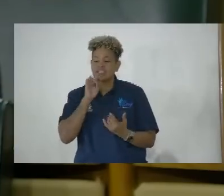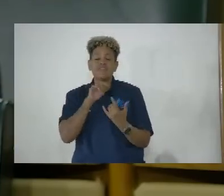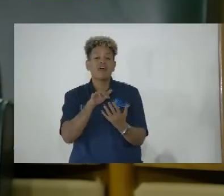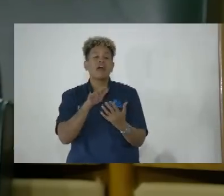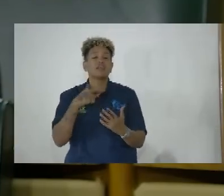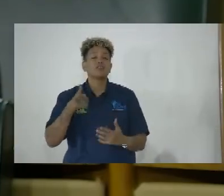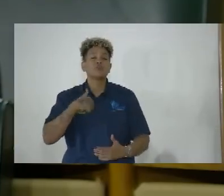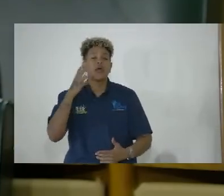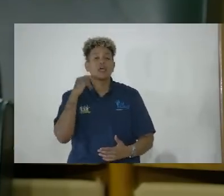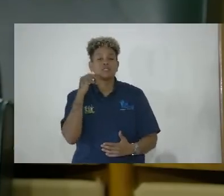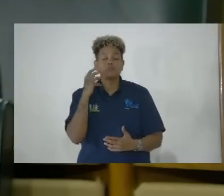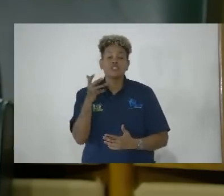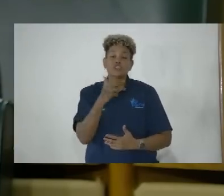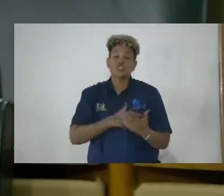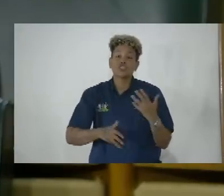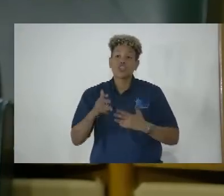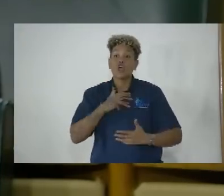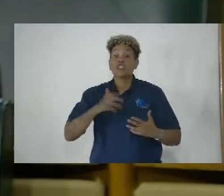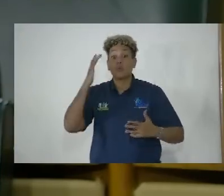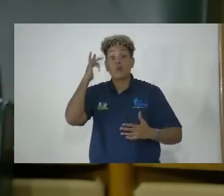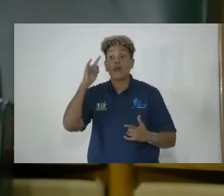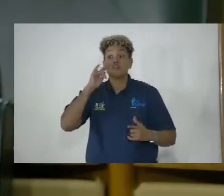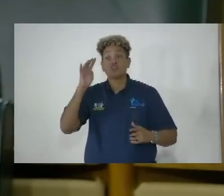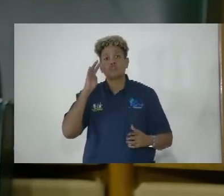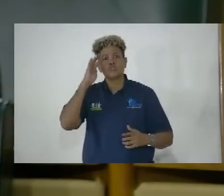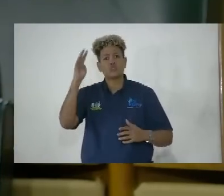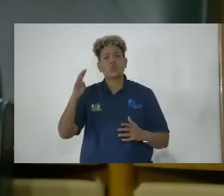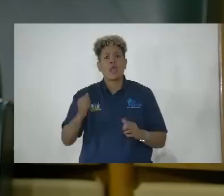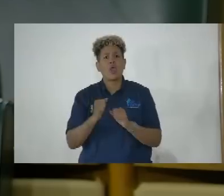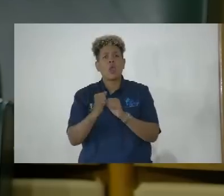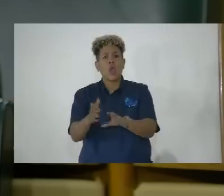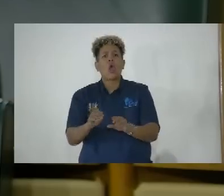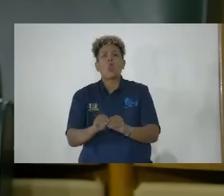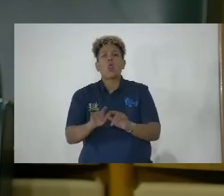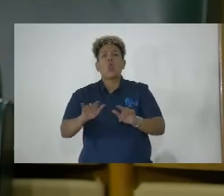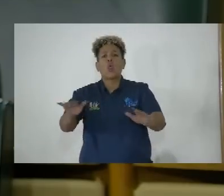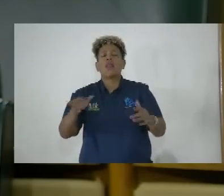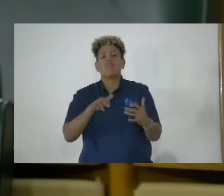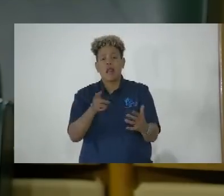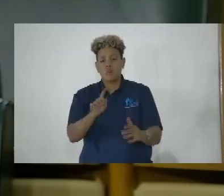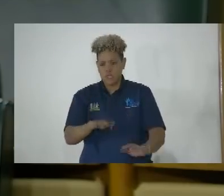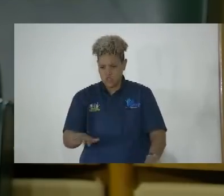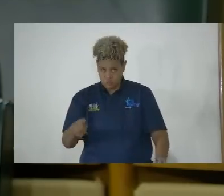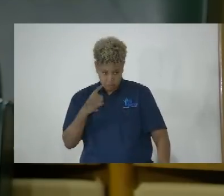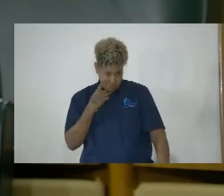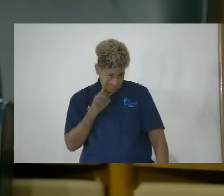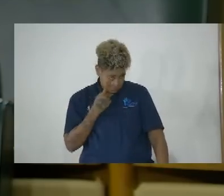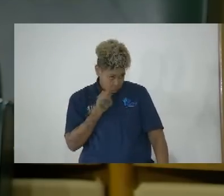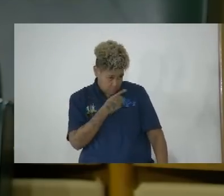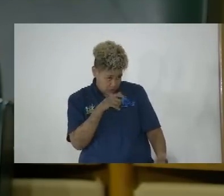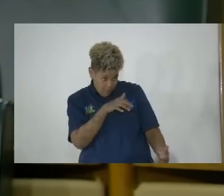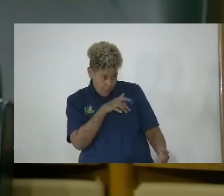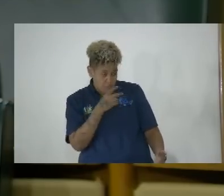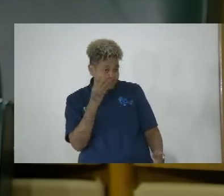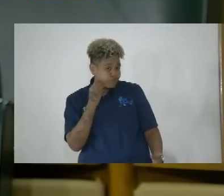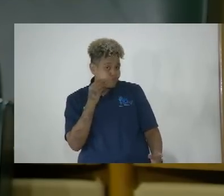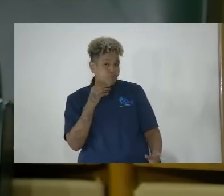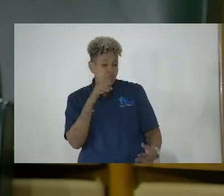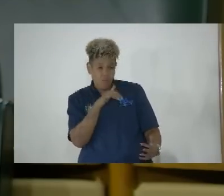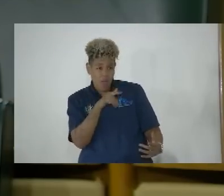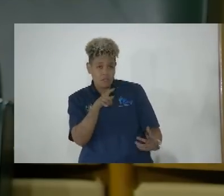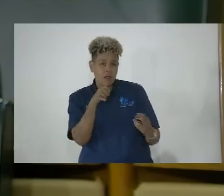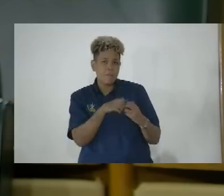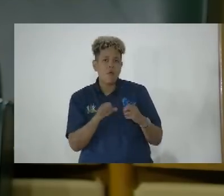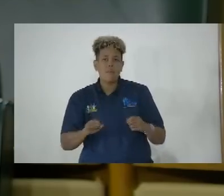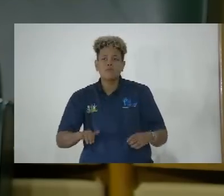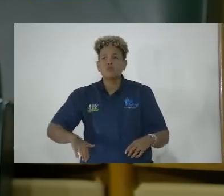as a society, because it creates that cycle of violence where children witness violence or experience violence. They are more